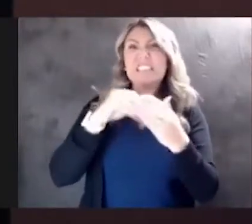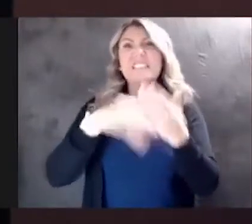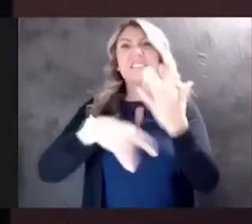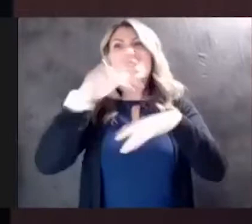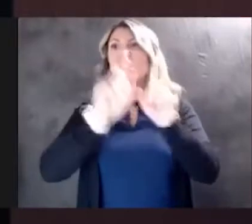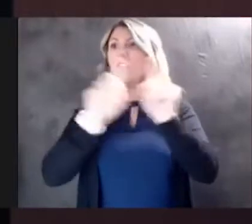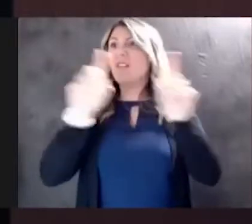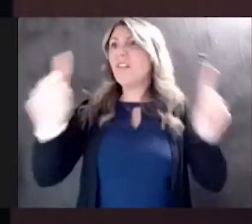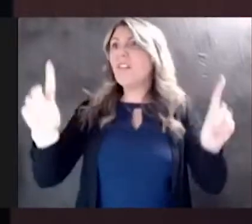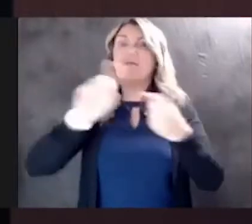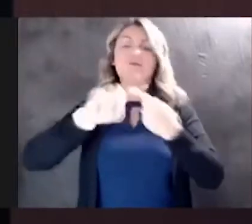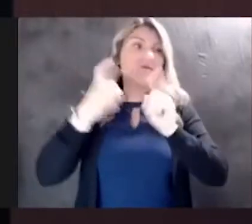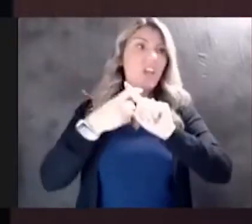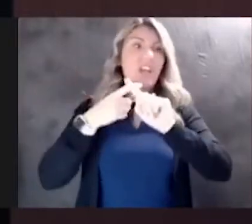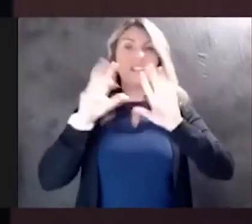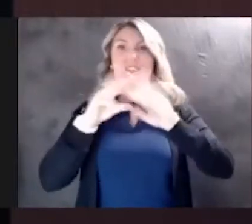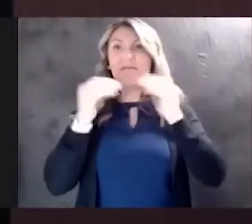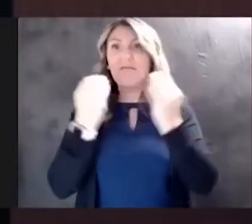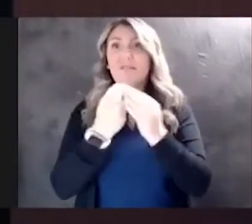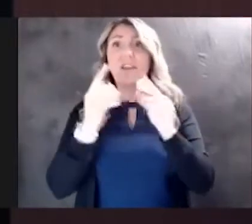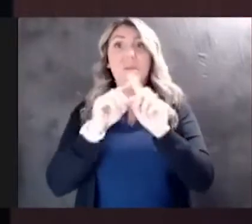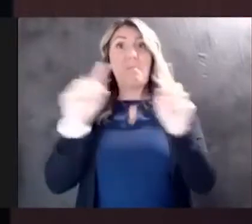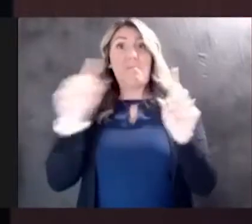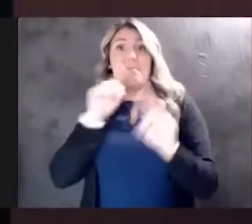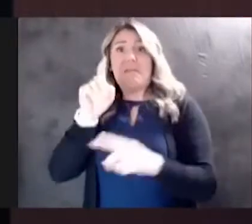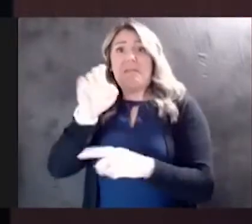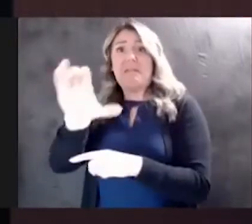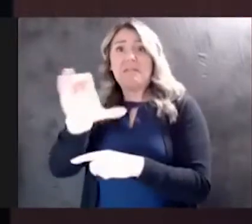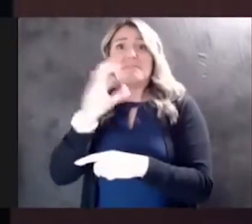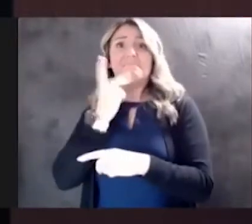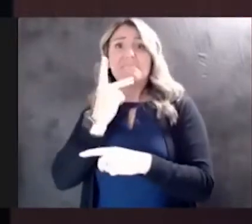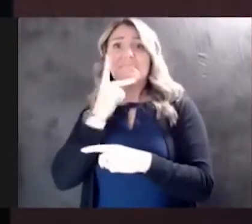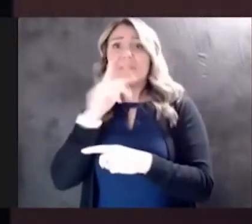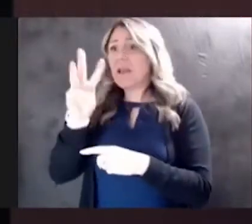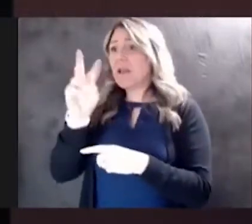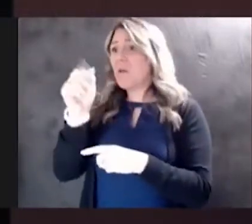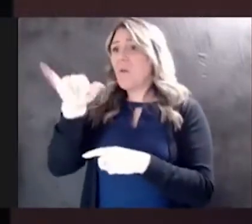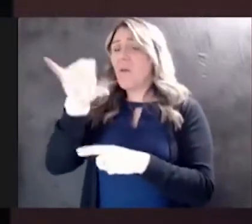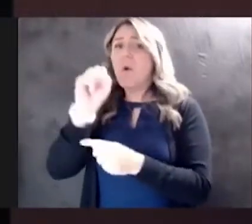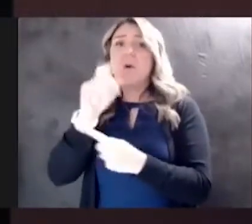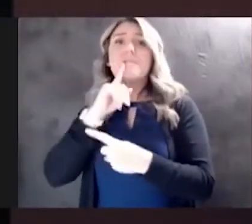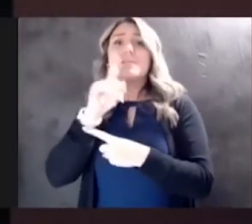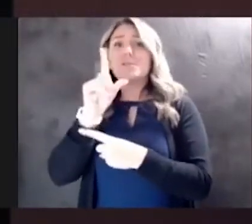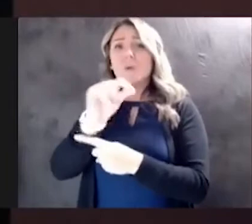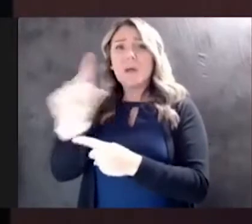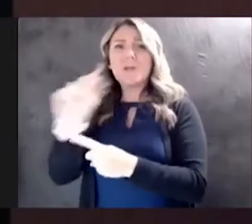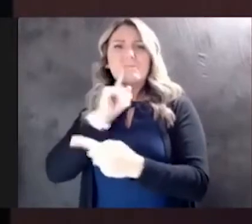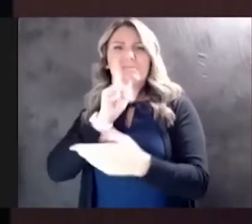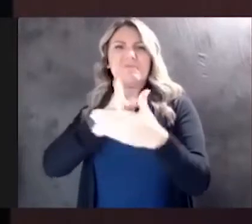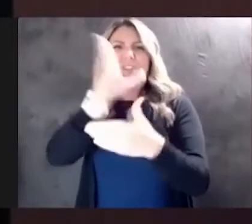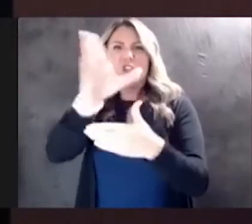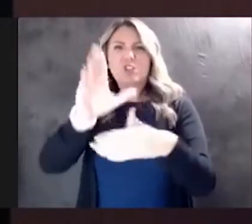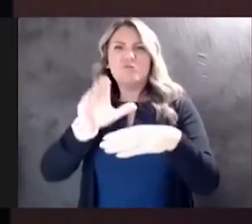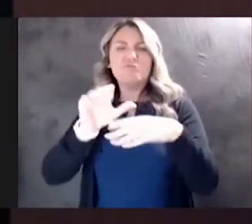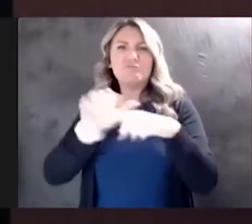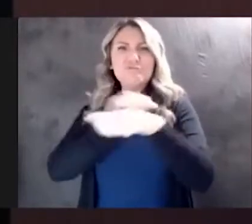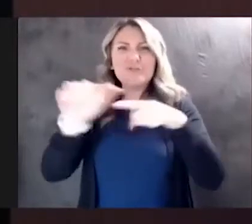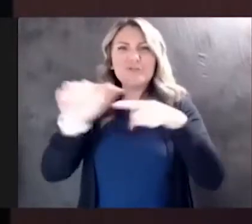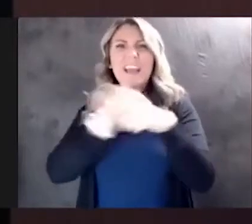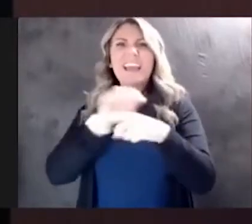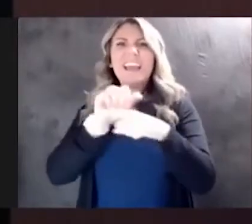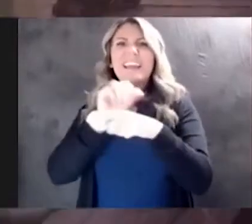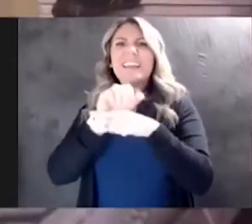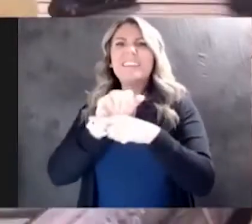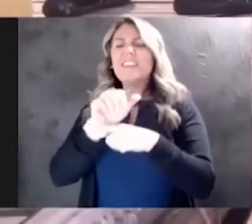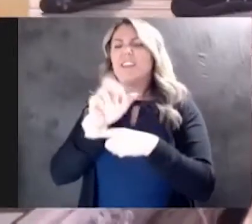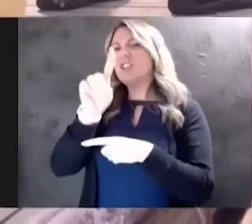for the Kansas City Pink Warriors, 2020 interrupted training for their official Dragon Boat team. We met up with them